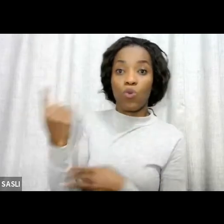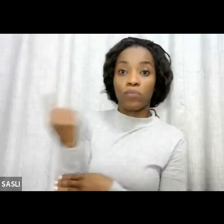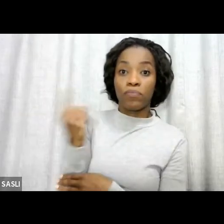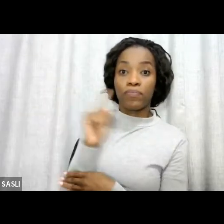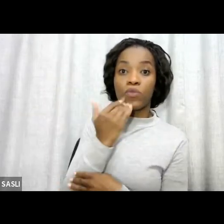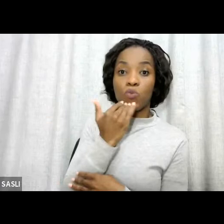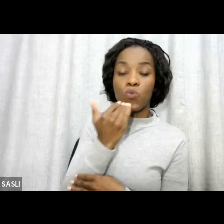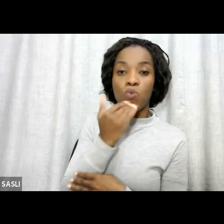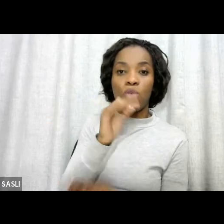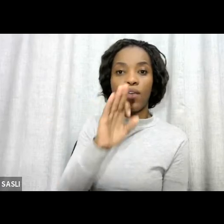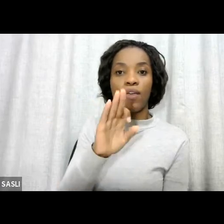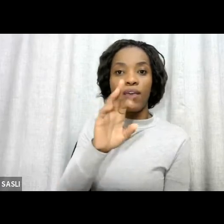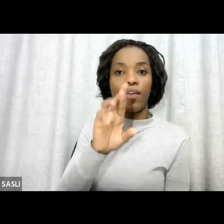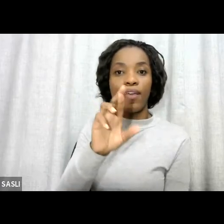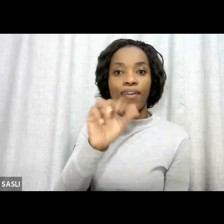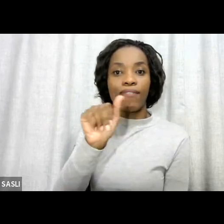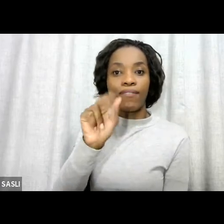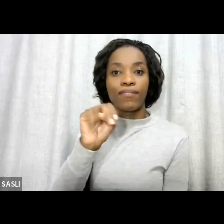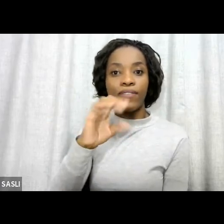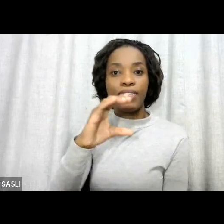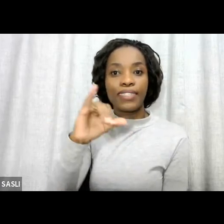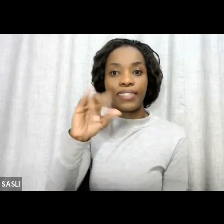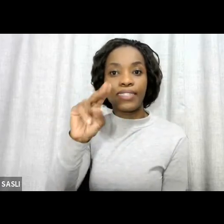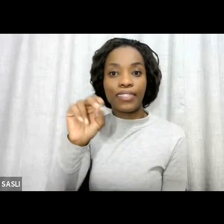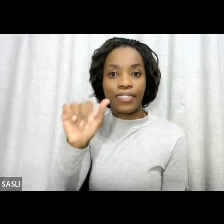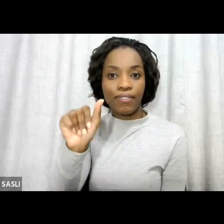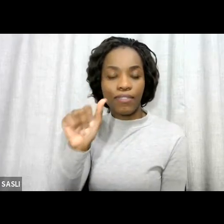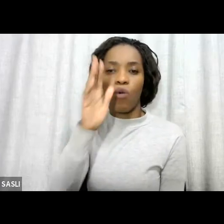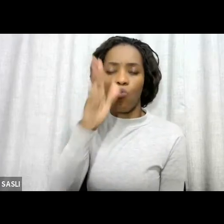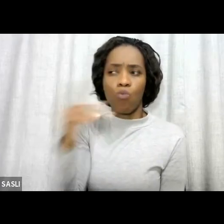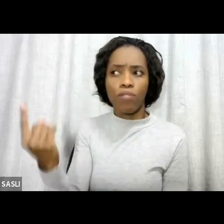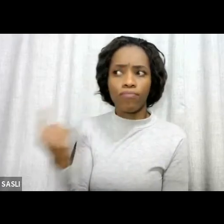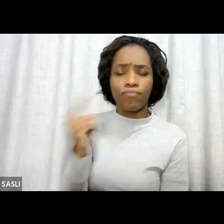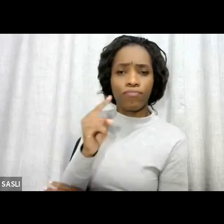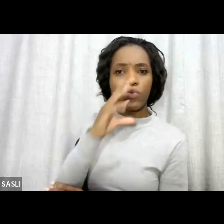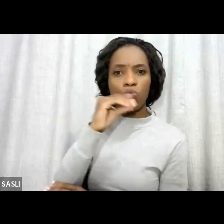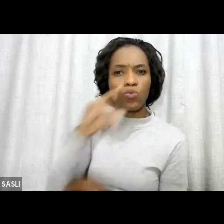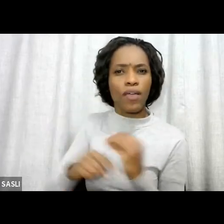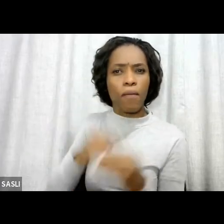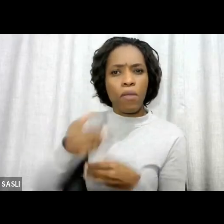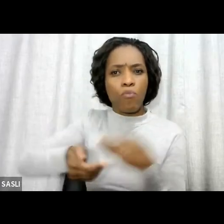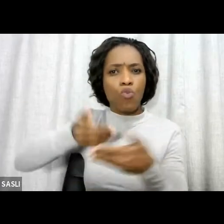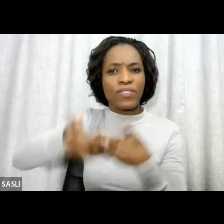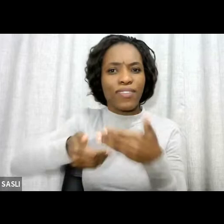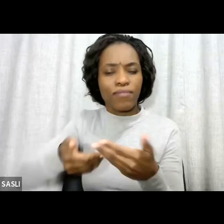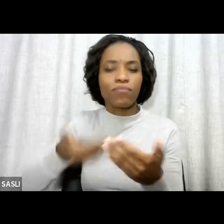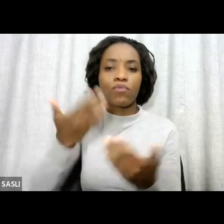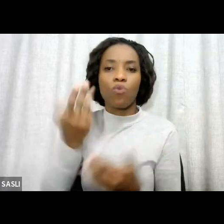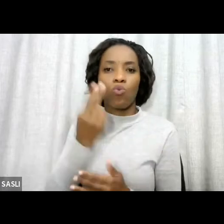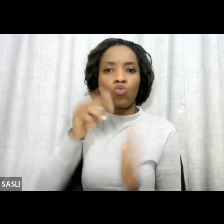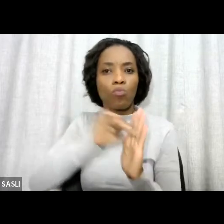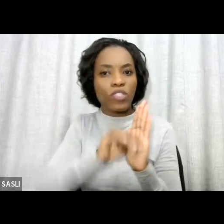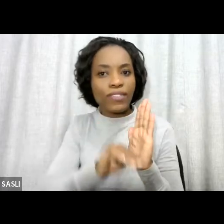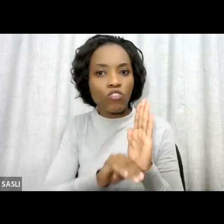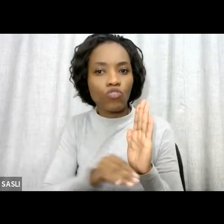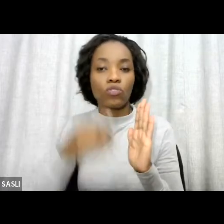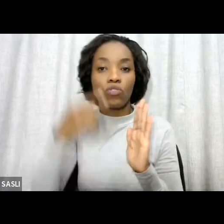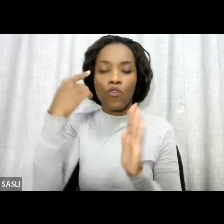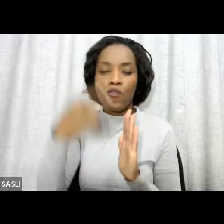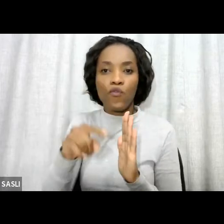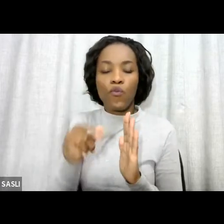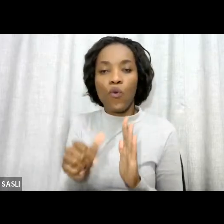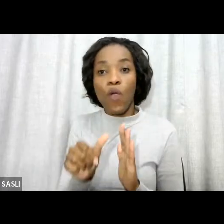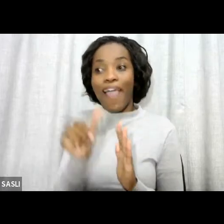Francina. Francina will come and talk to us about the processes and procedures for alternative